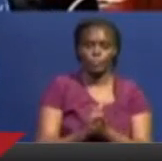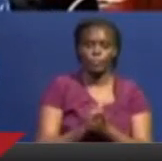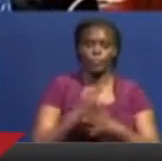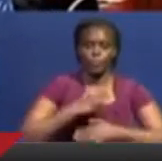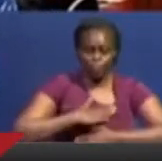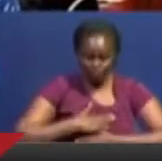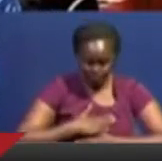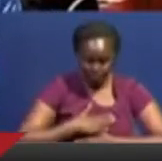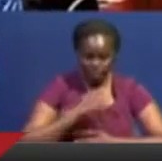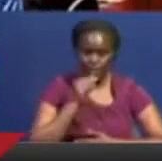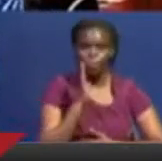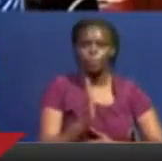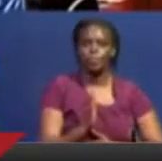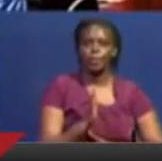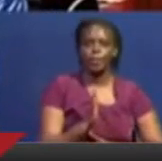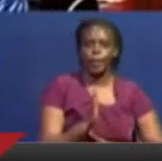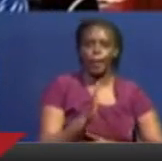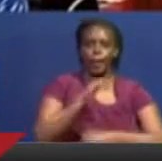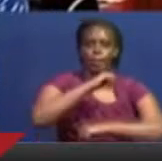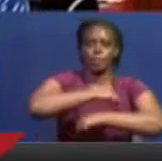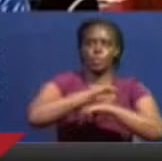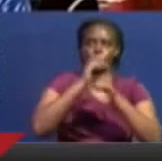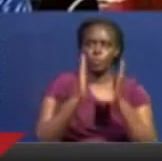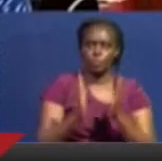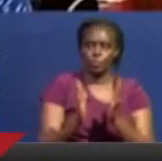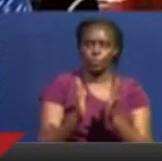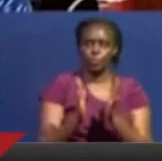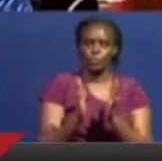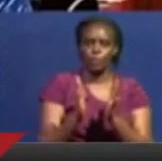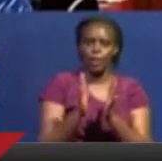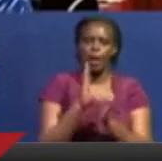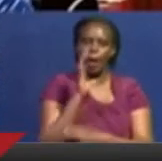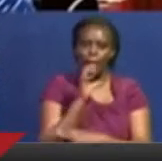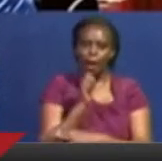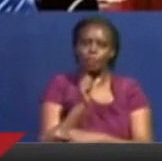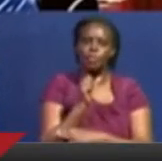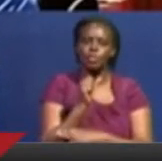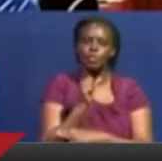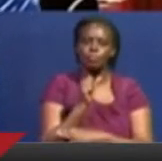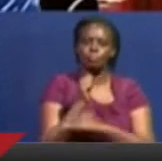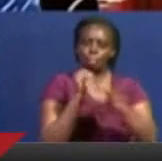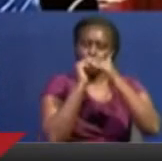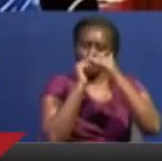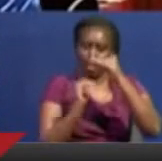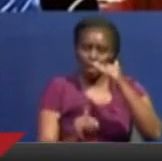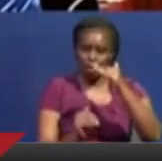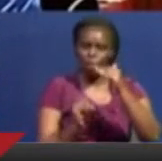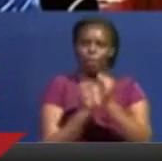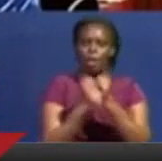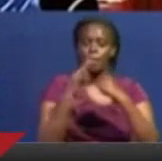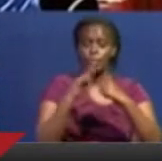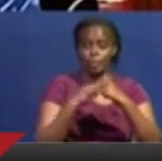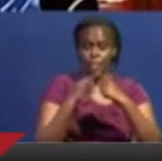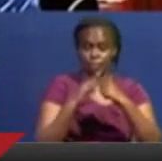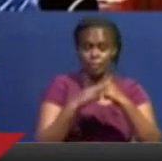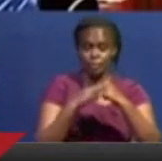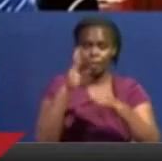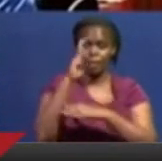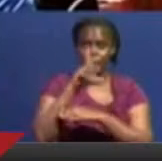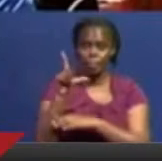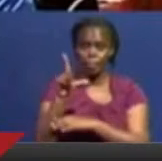Honorable Speaker, the students under the age of 18, the bill introduces the